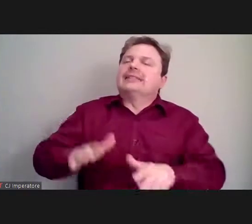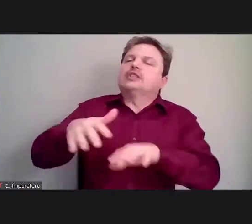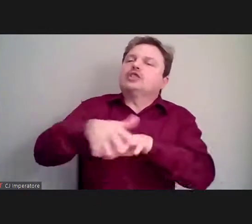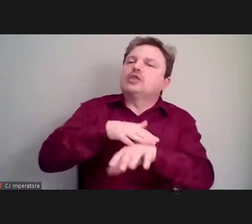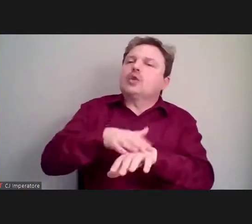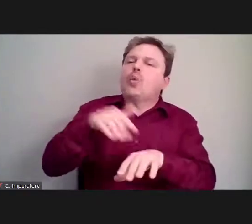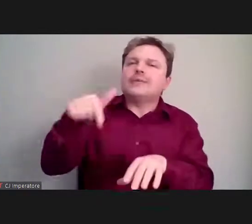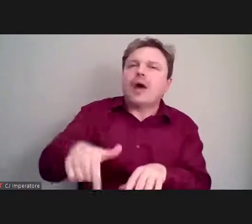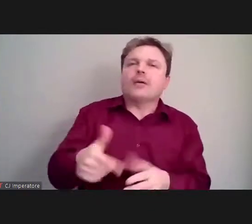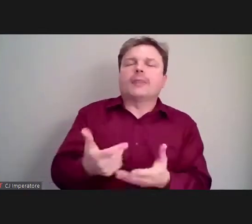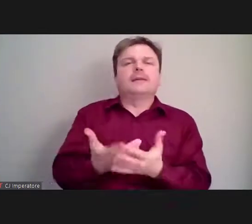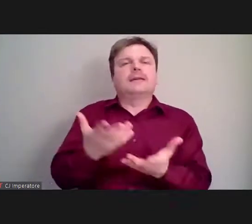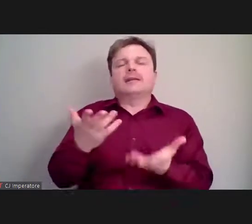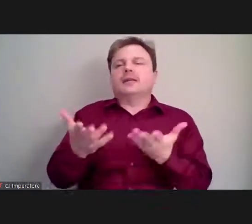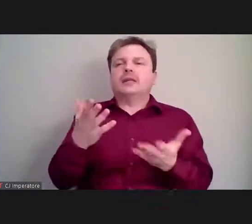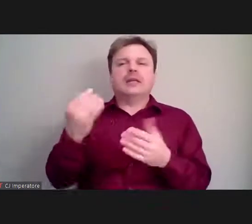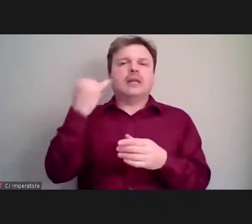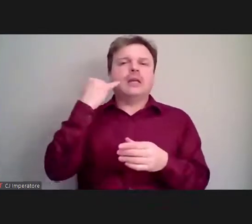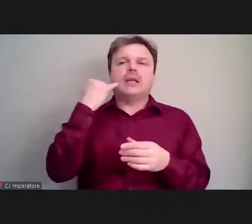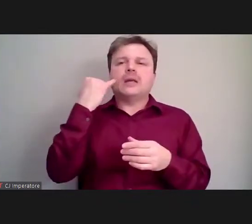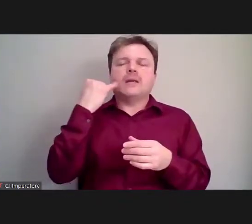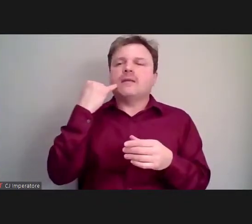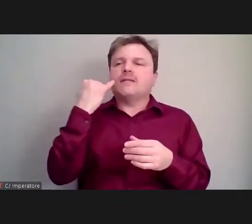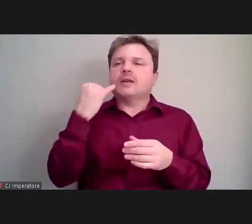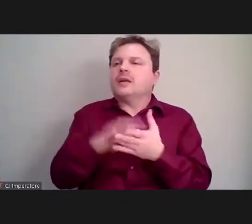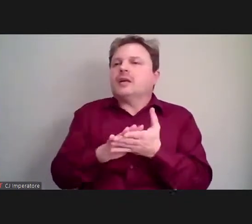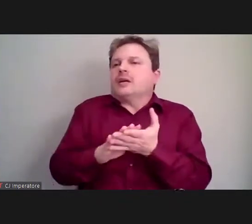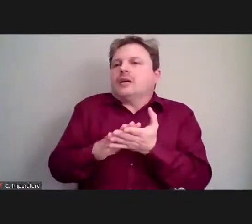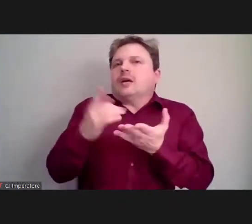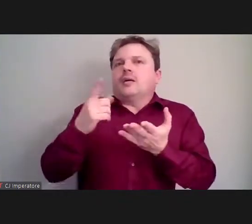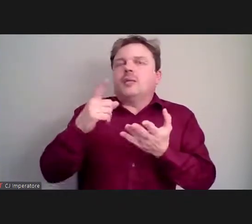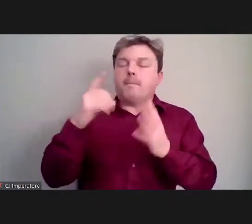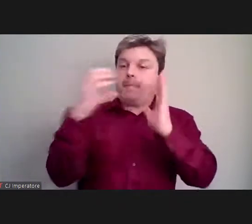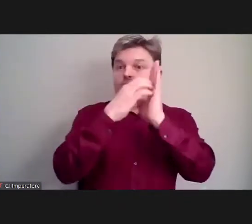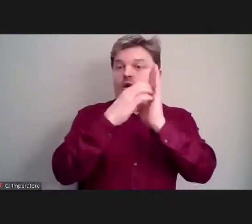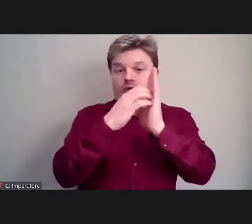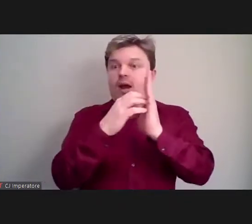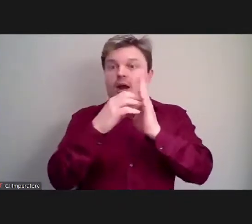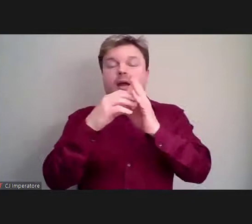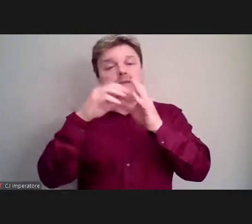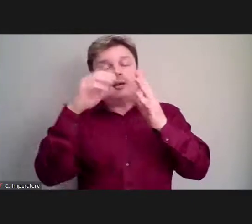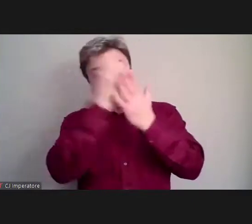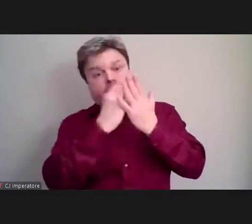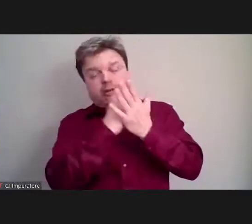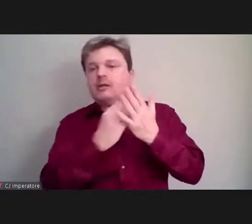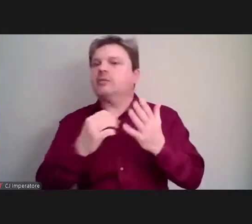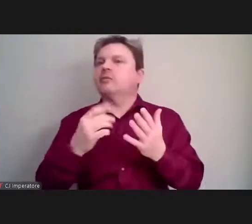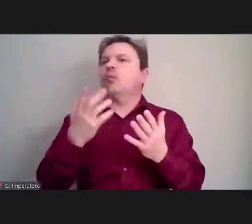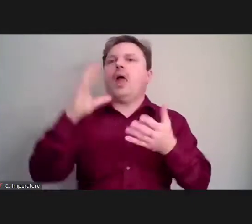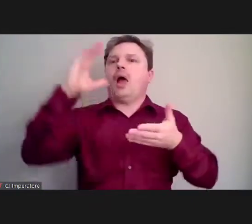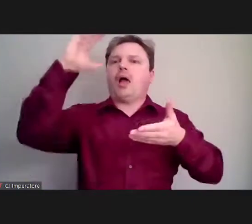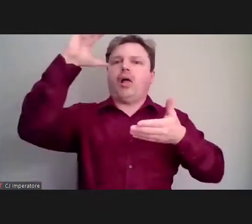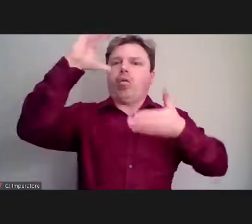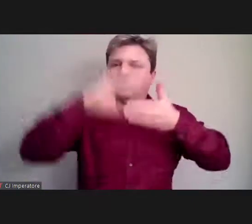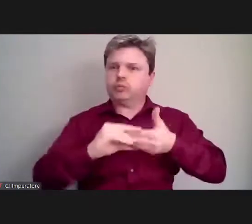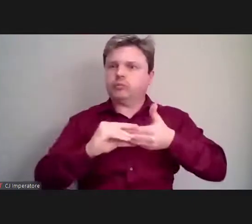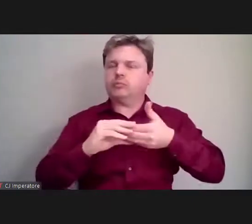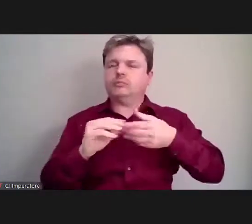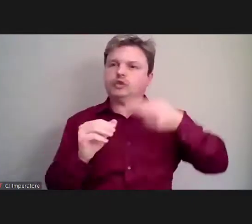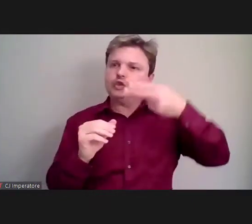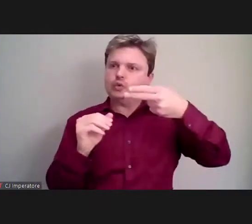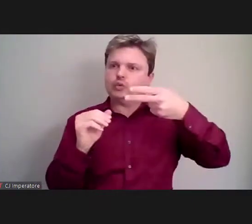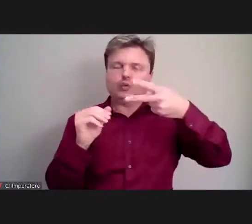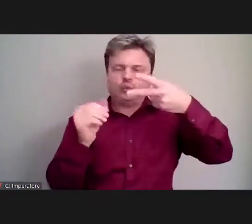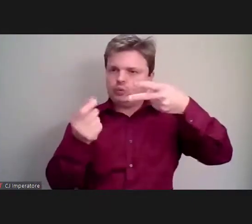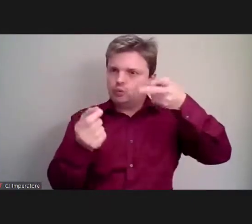paragraph, what would happen if we micro went over two sentences? Or if Margaret's expectation for the student was